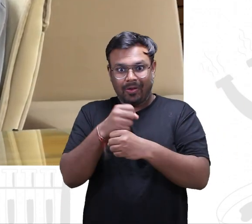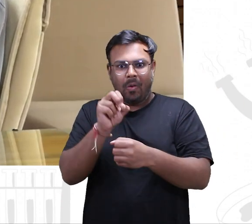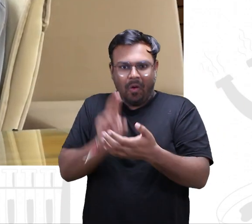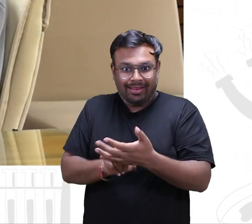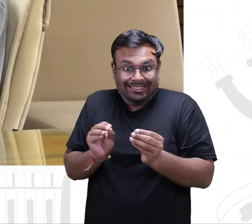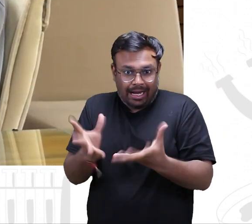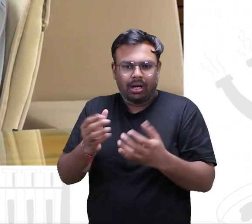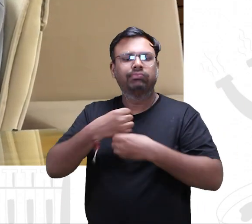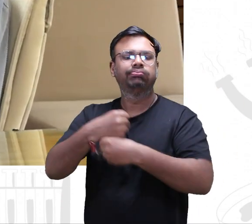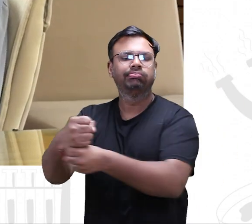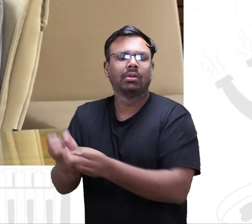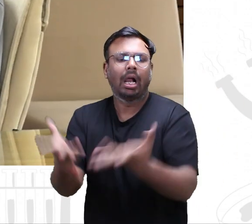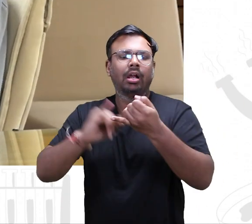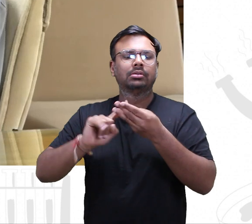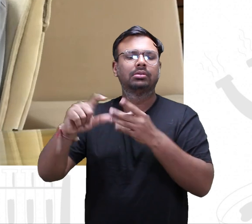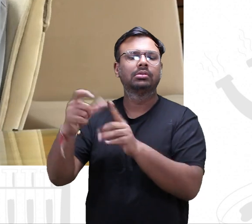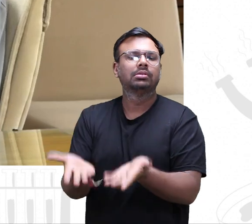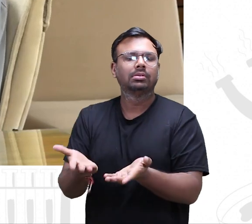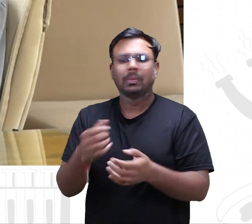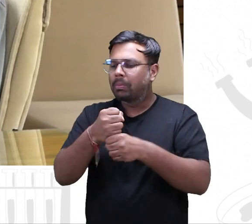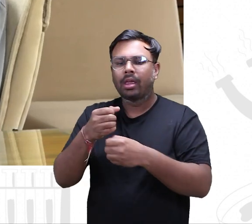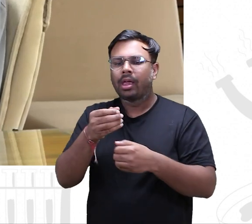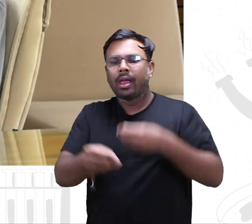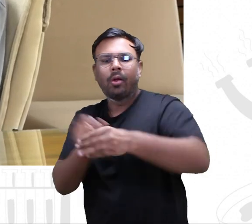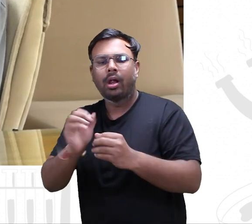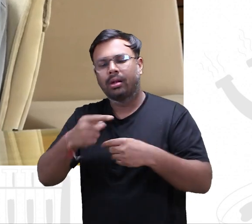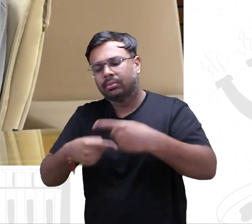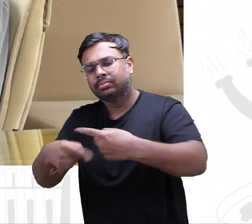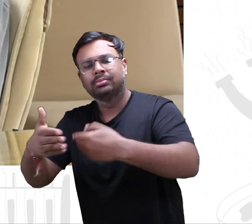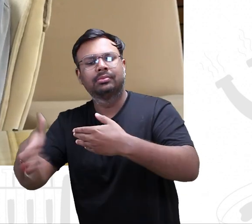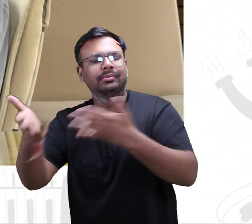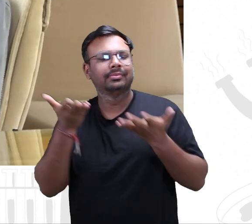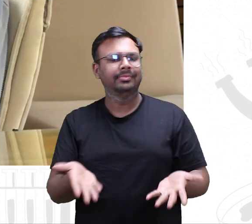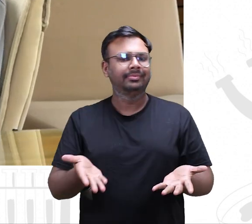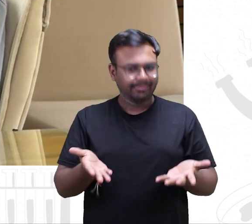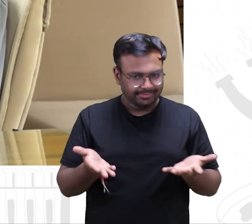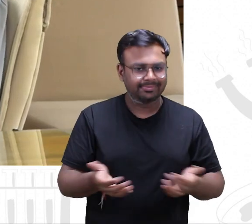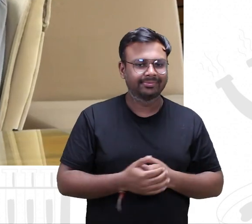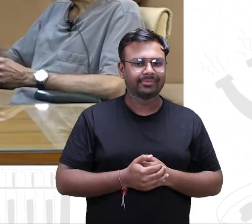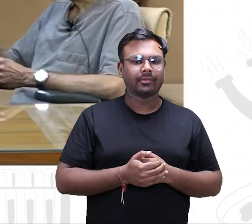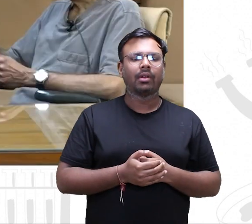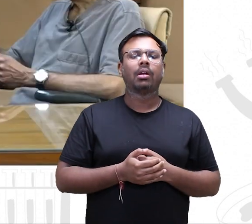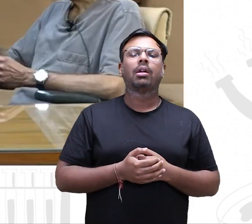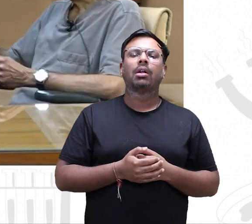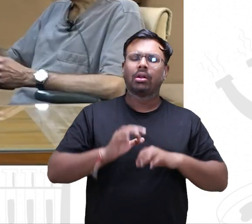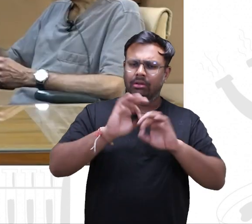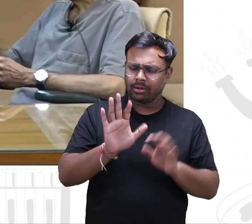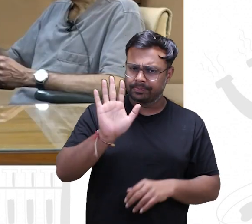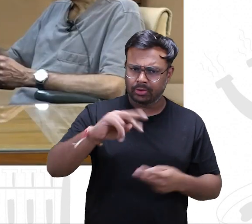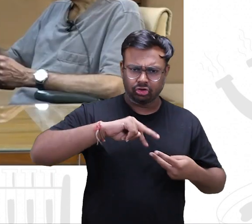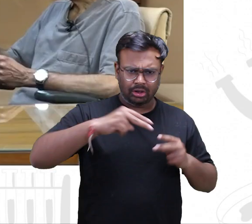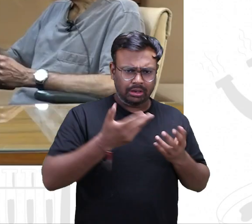the sexual plant starts making seed right away. Oh, wonderful. Without making, so now it's asexual. Yeah. There are already